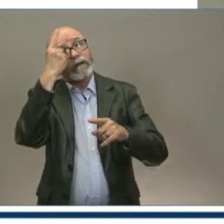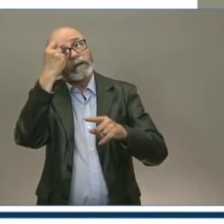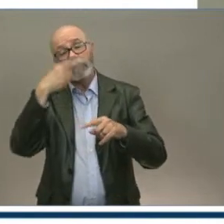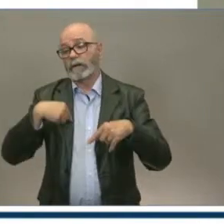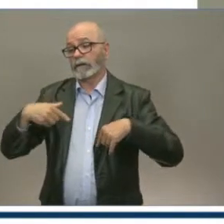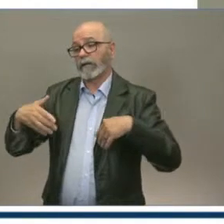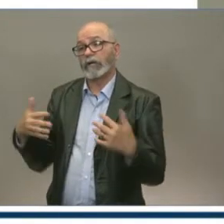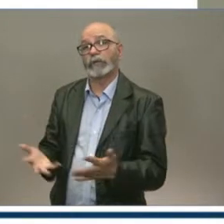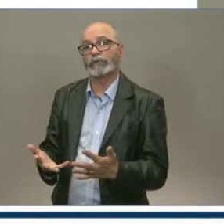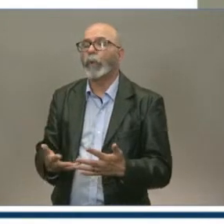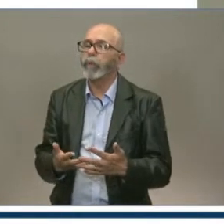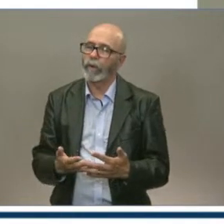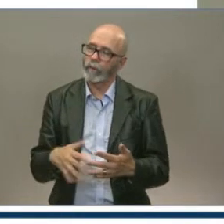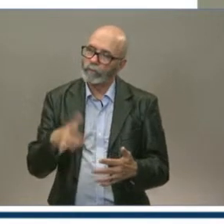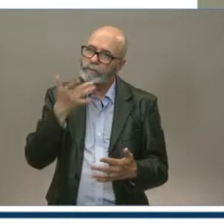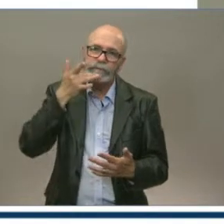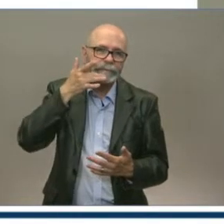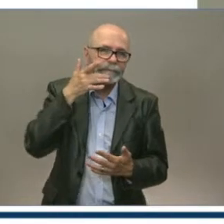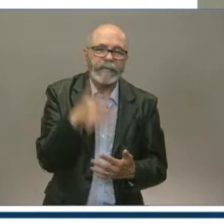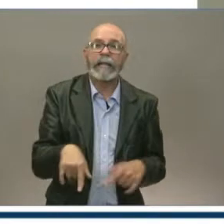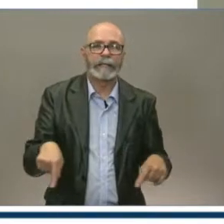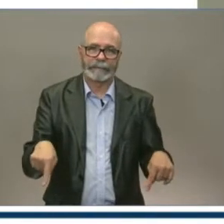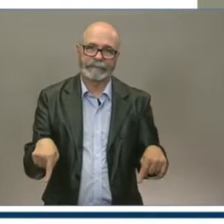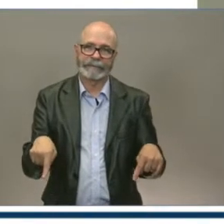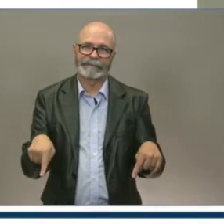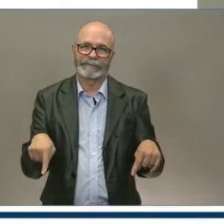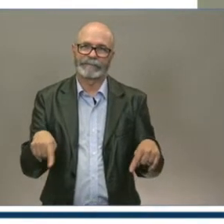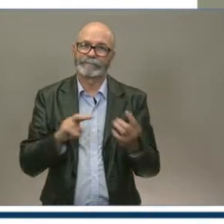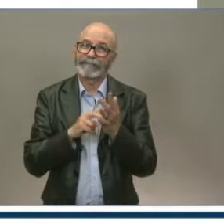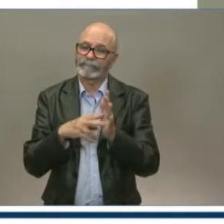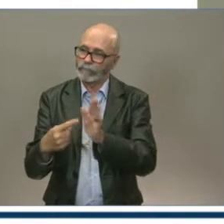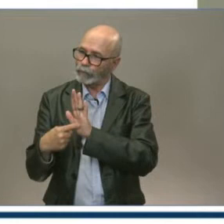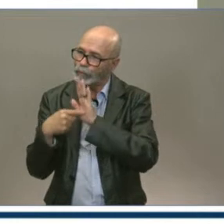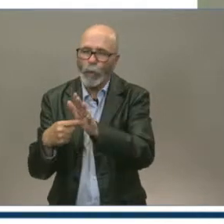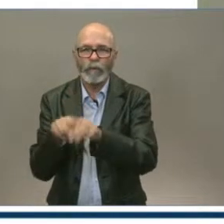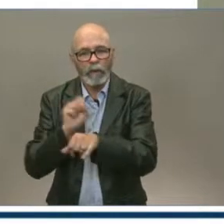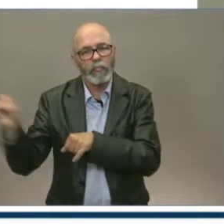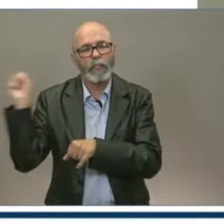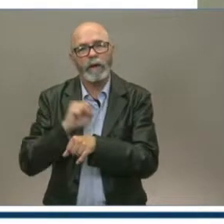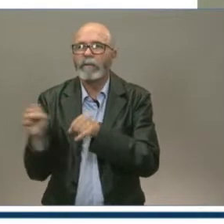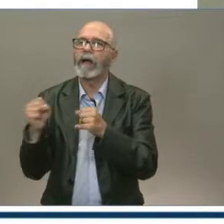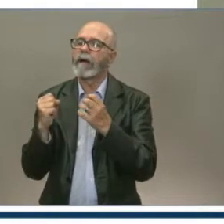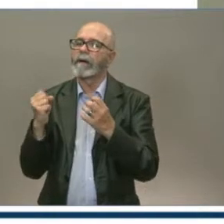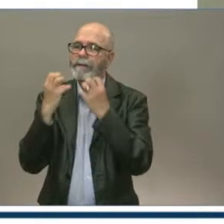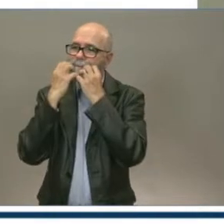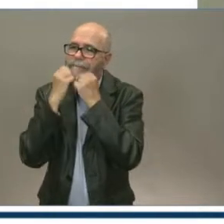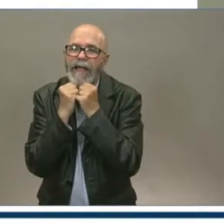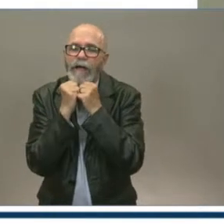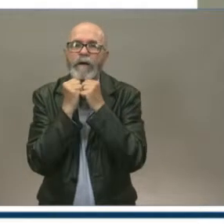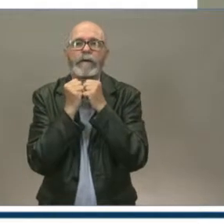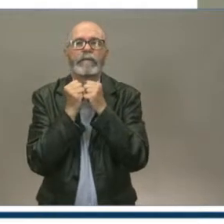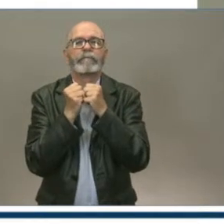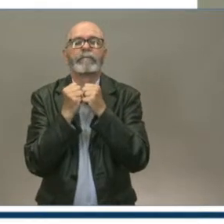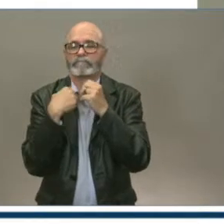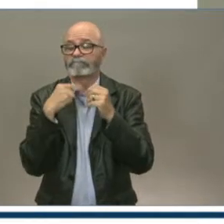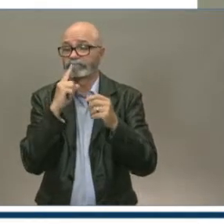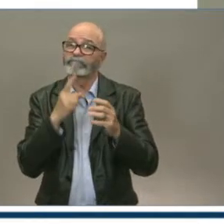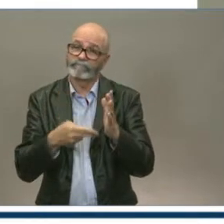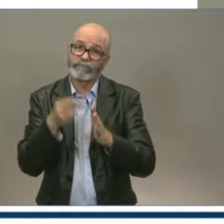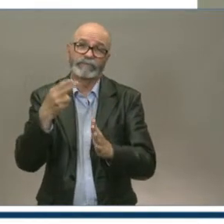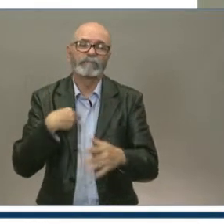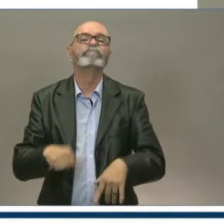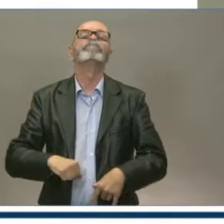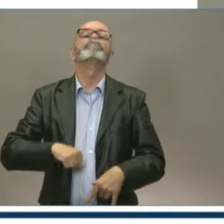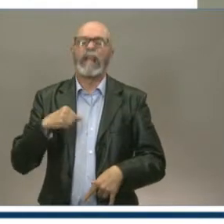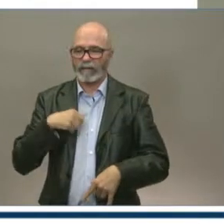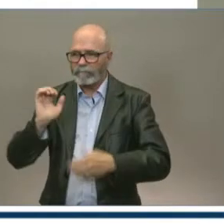work and the commitment of every Nova Scotian. So I feel proud to be part of that, to be a Nova Scotian, that we've collectively made this commitment and